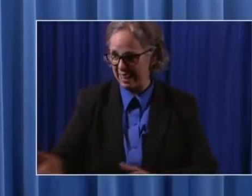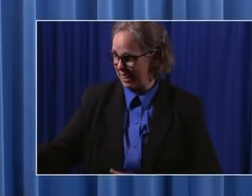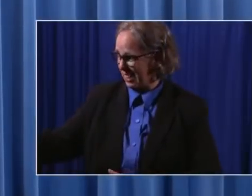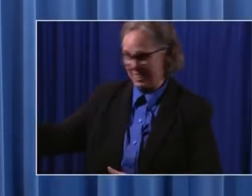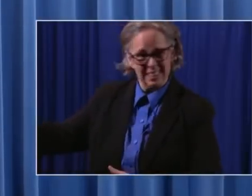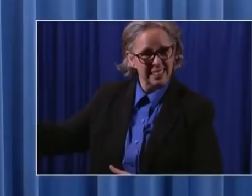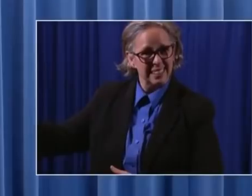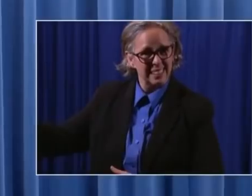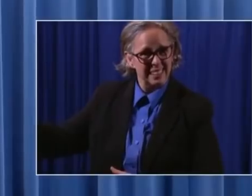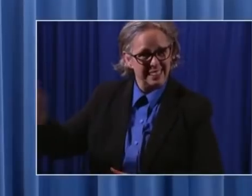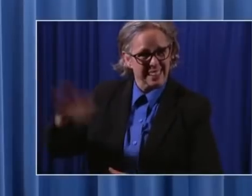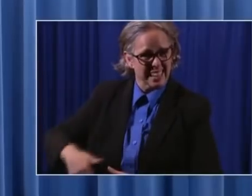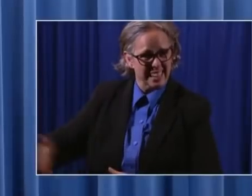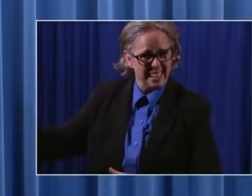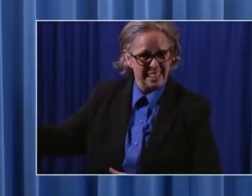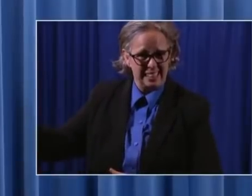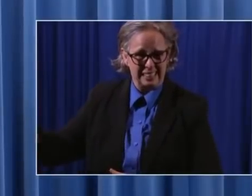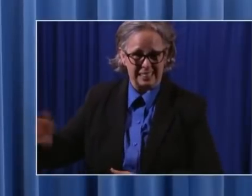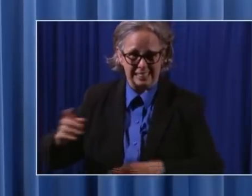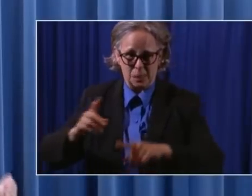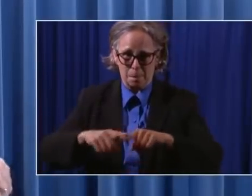counties,